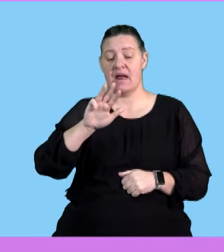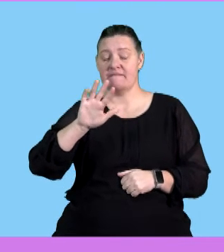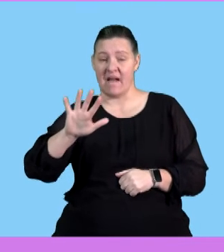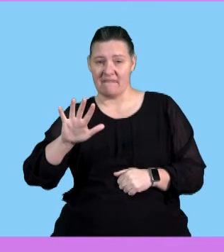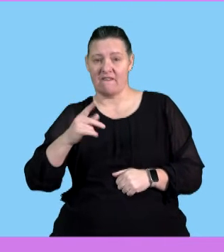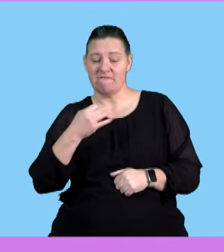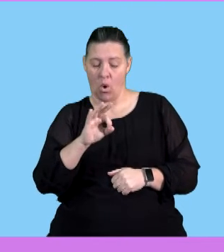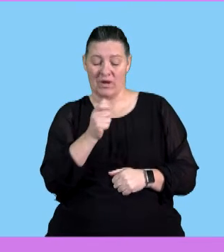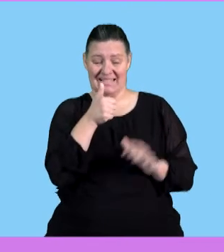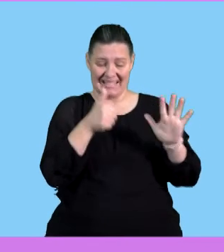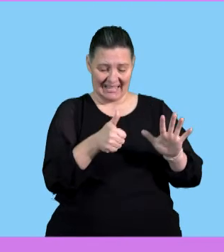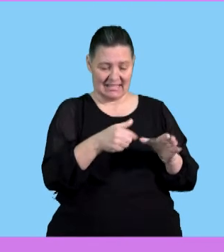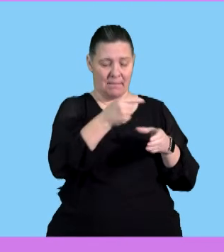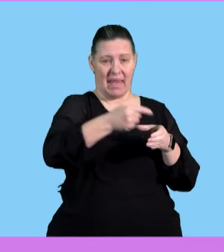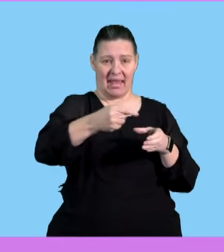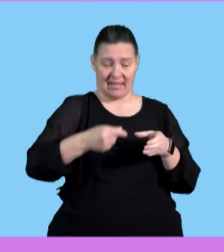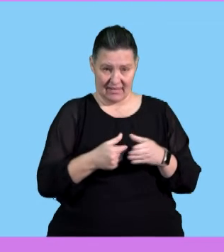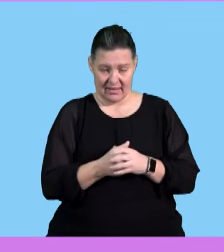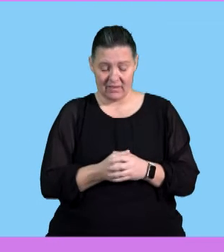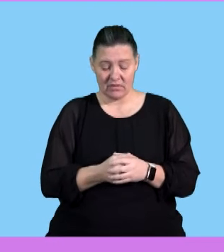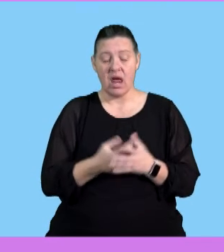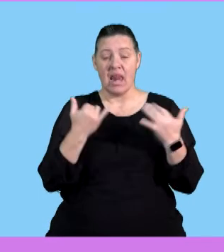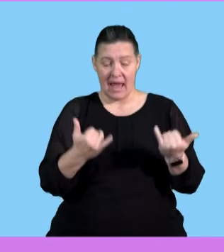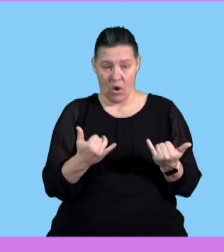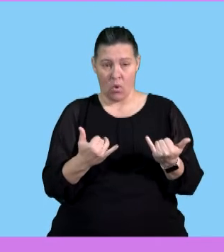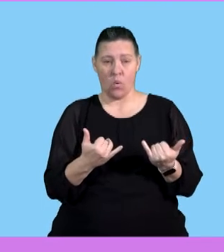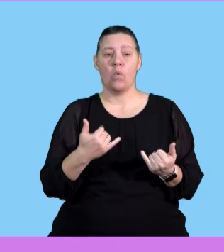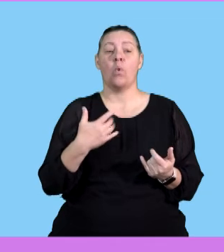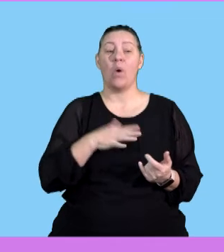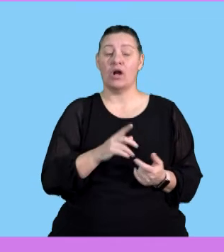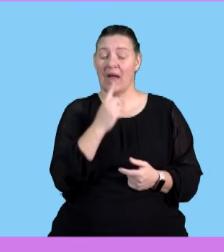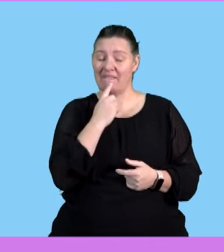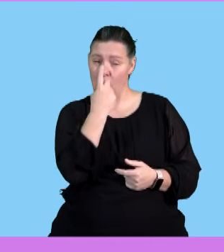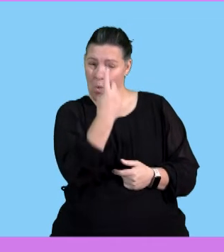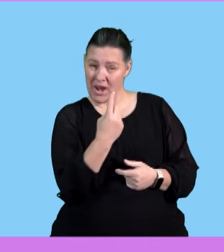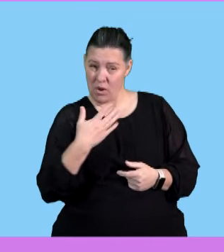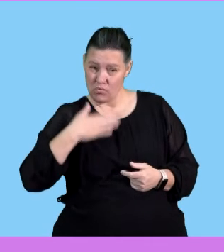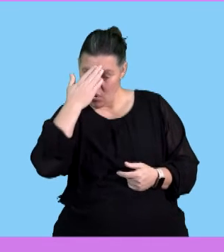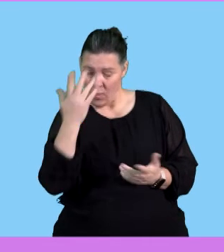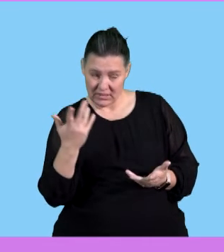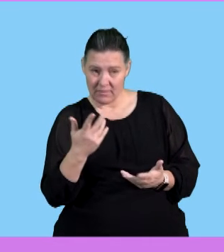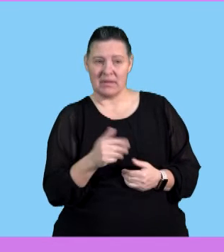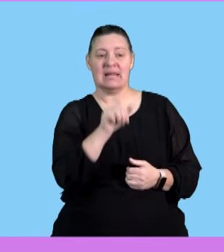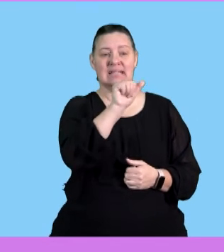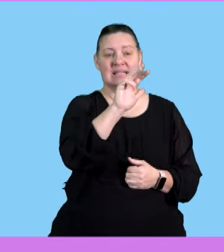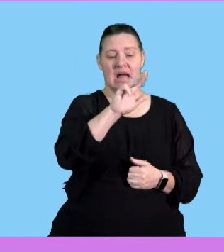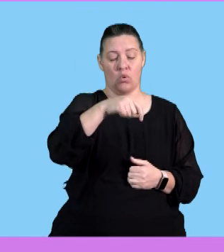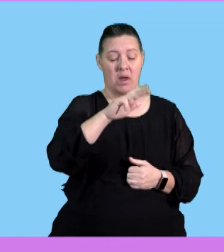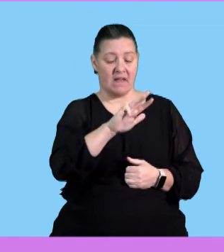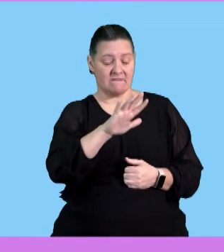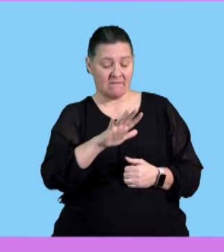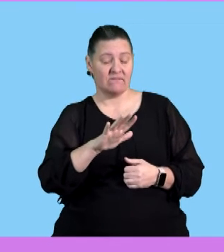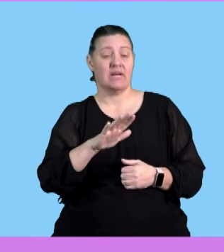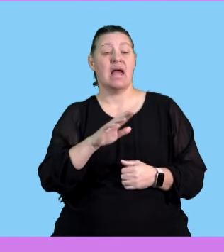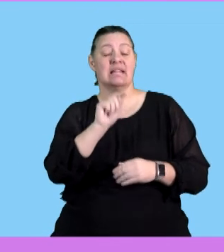Rand 95, and to have the cost of each, meaning we are going to divide by